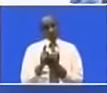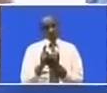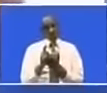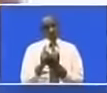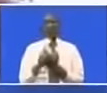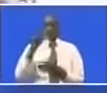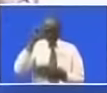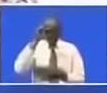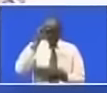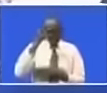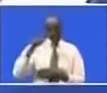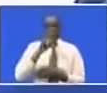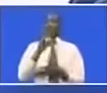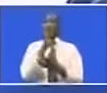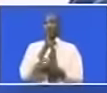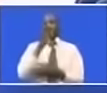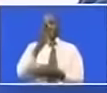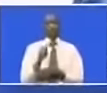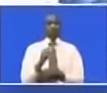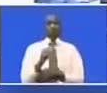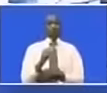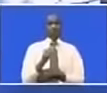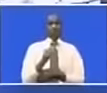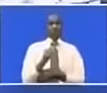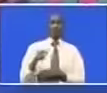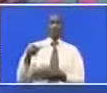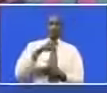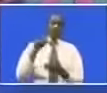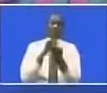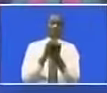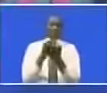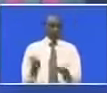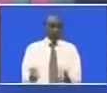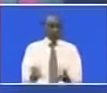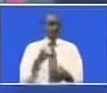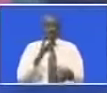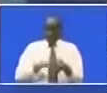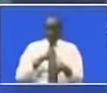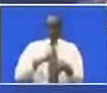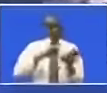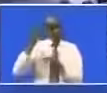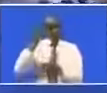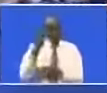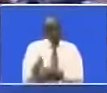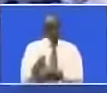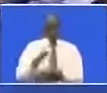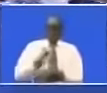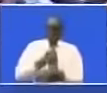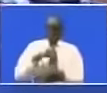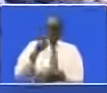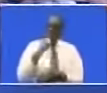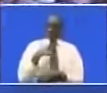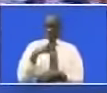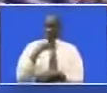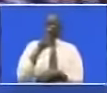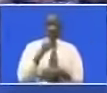ambaye serikali imechukua kutoka local banks. Appearing before Parliament, the lady whose role is to